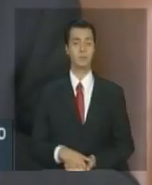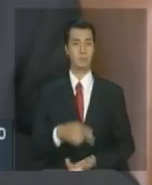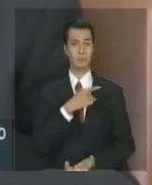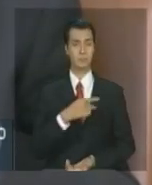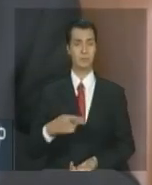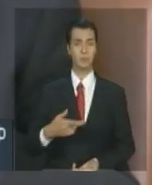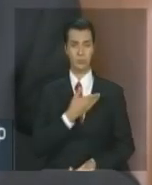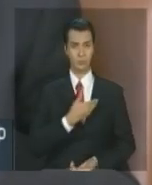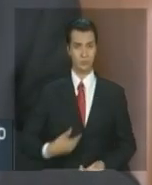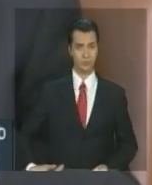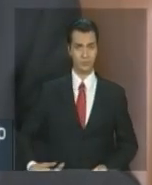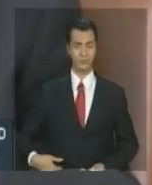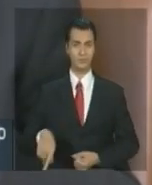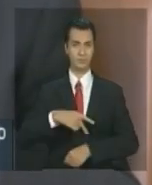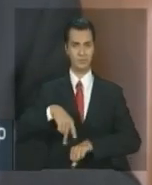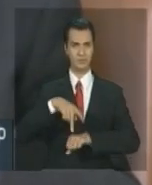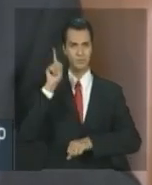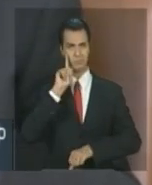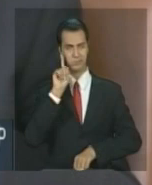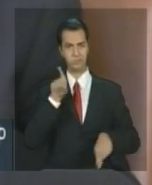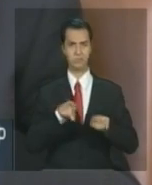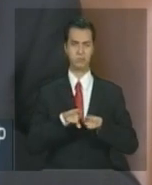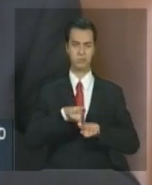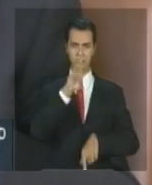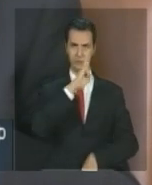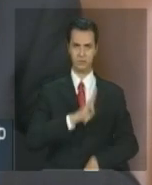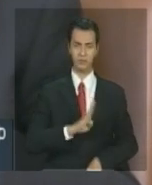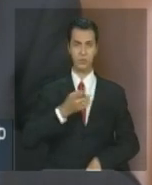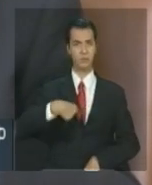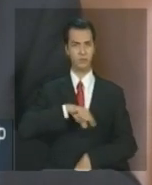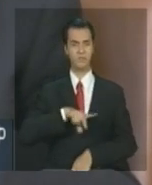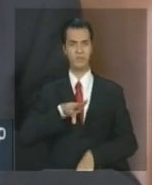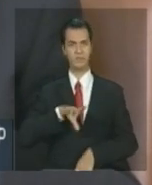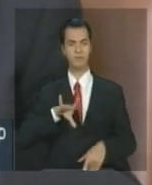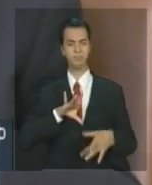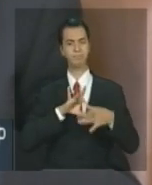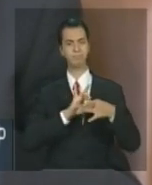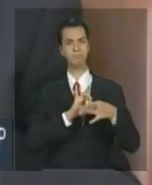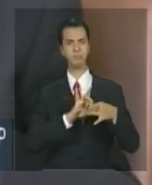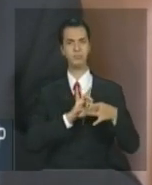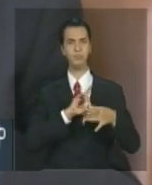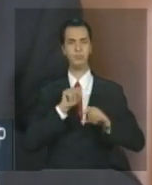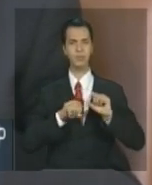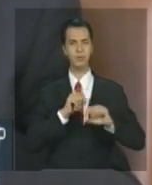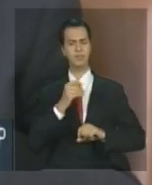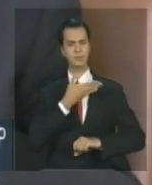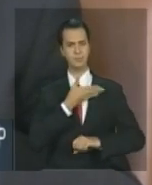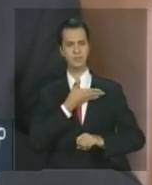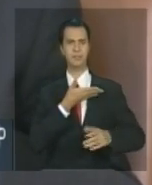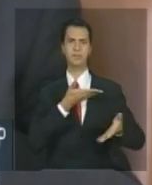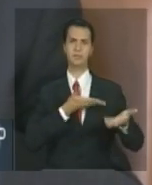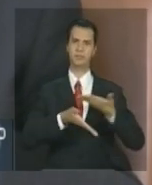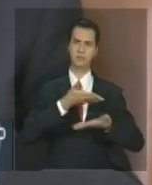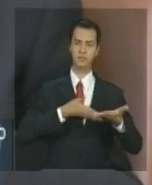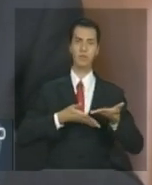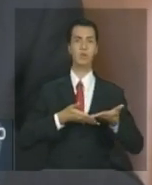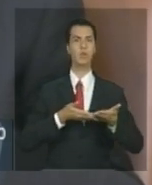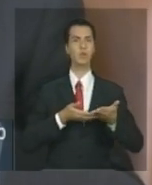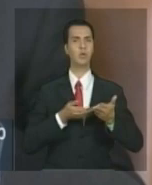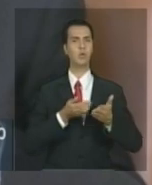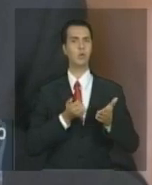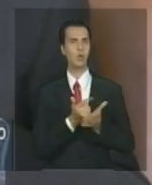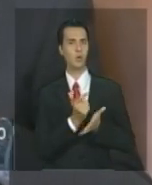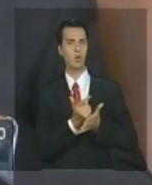cooperar agora, no sentido de facilitar a ampliação dos elos de amizade, de comércio, de